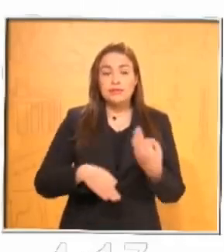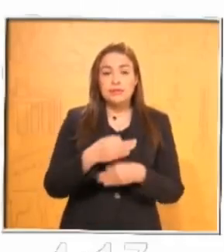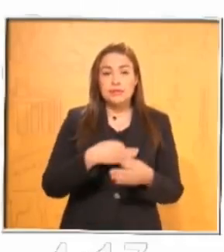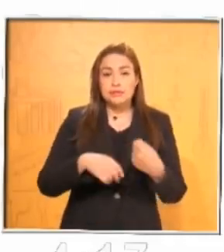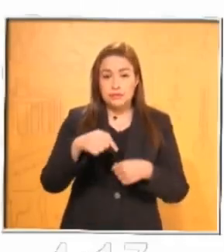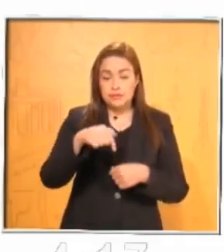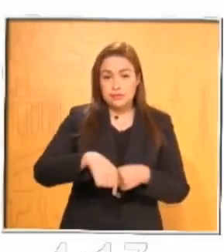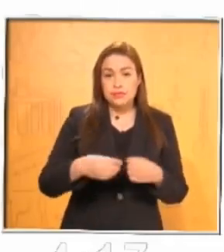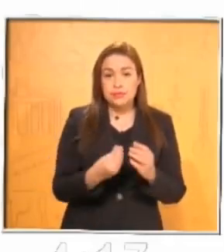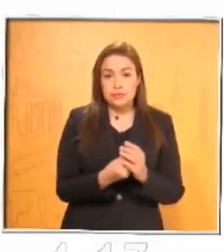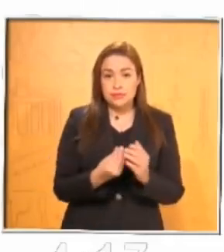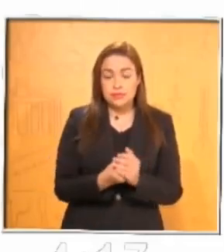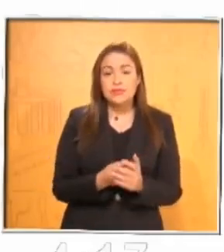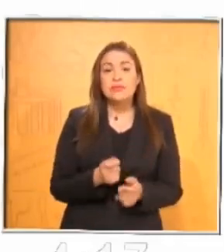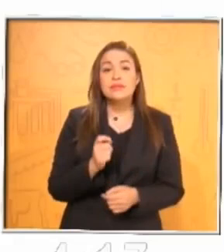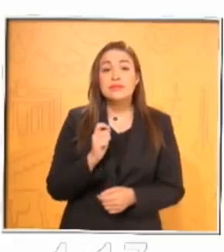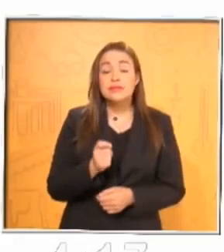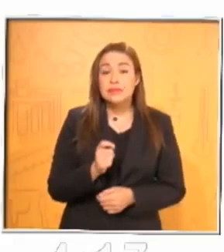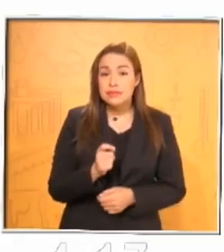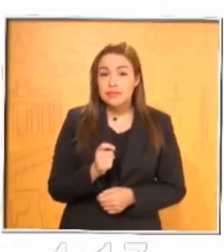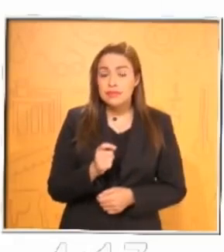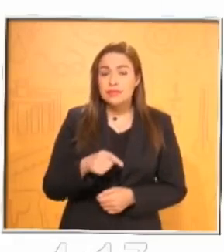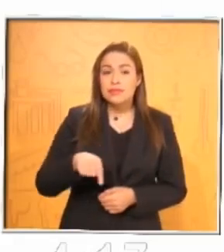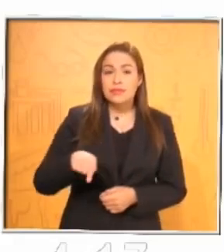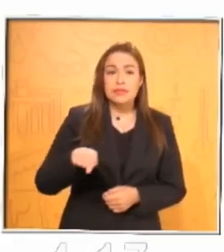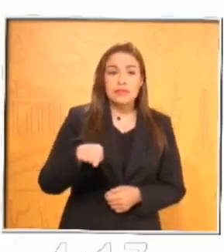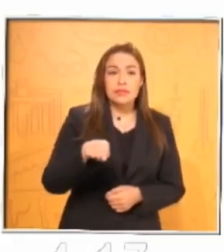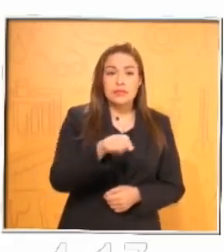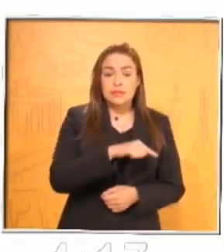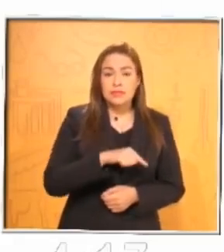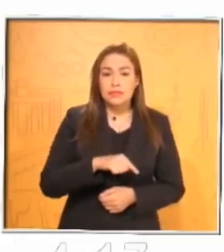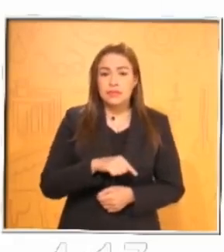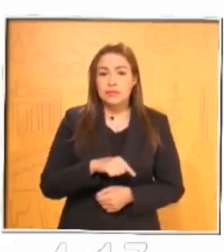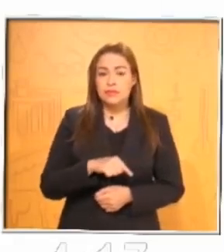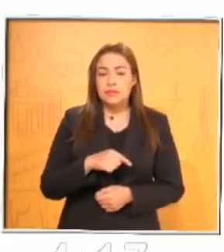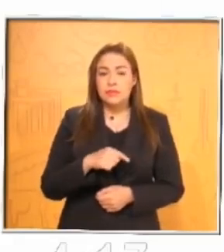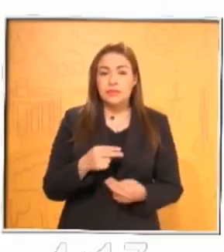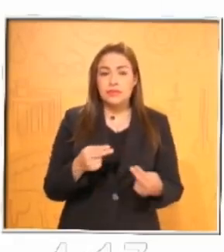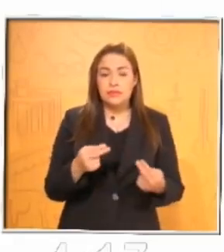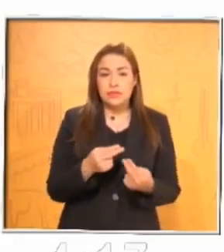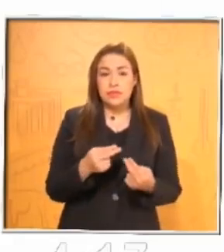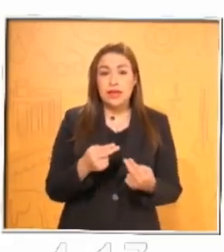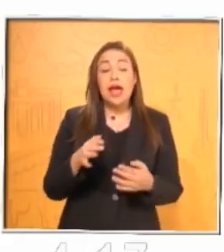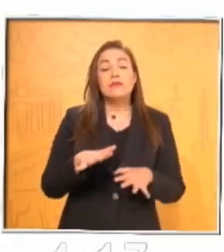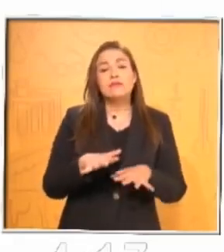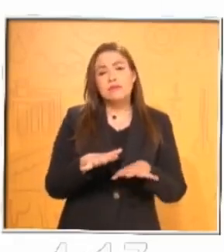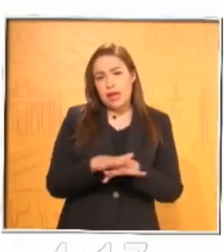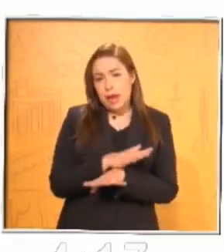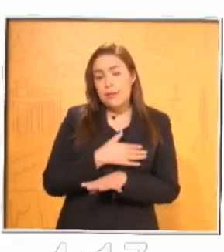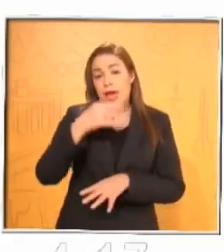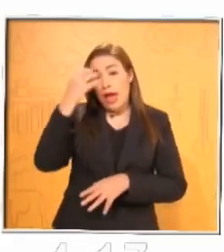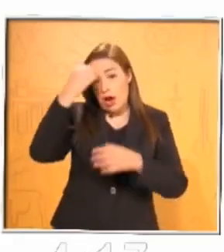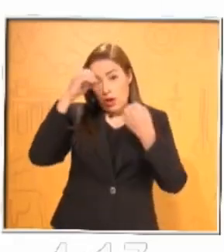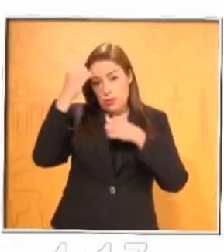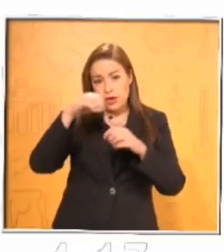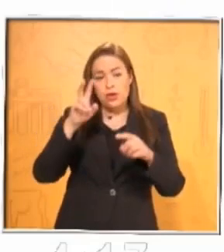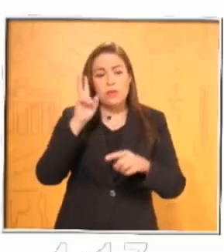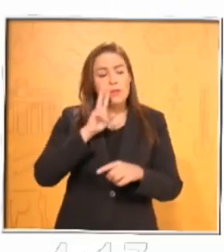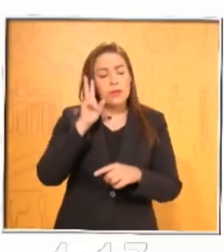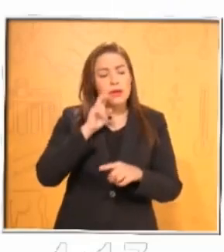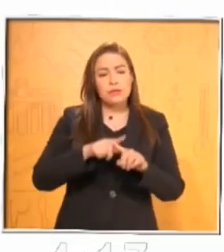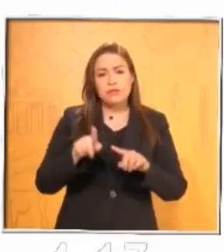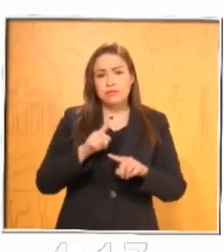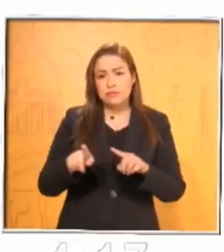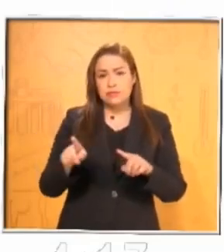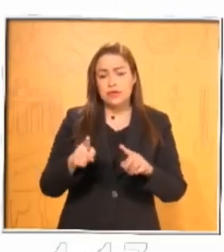discussion. That means that at the end of this class, you will exchange your opinion about comics with your